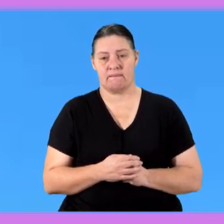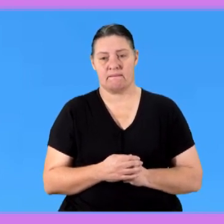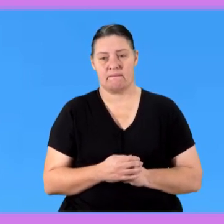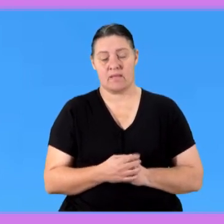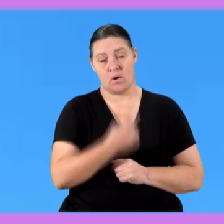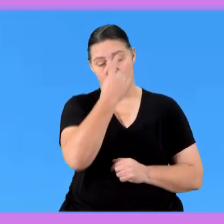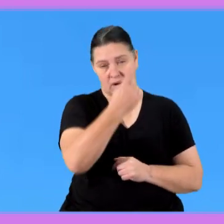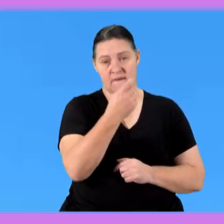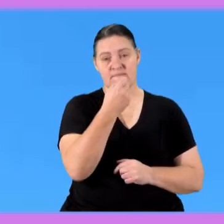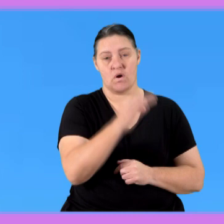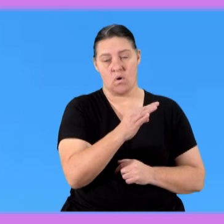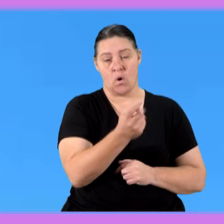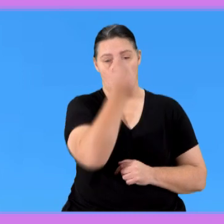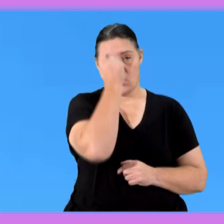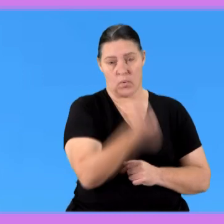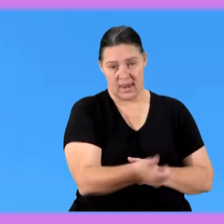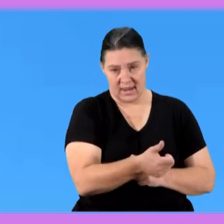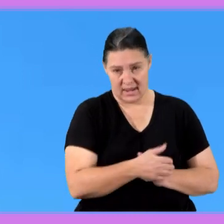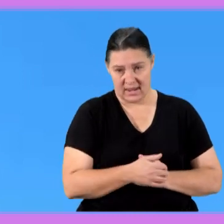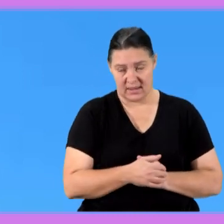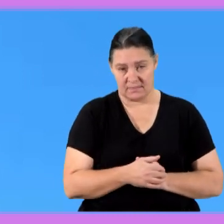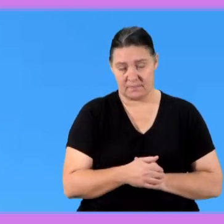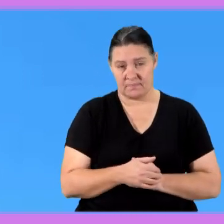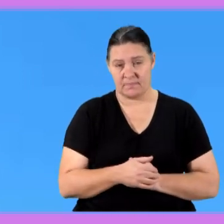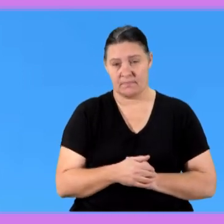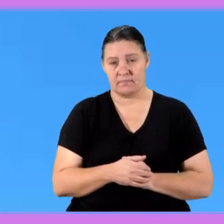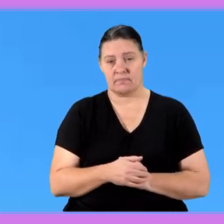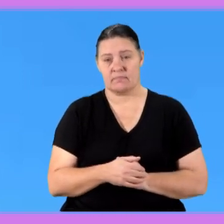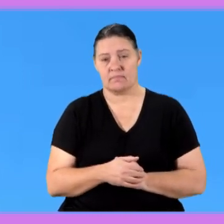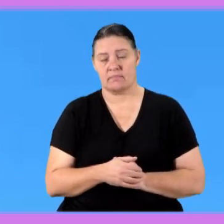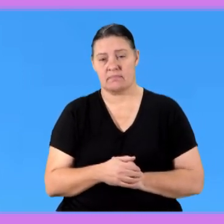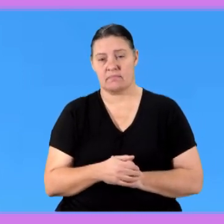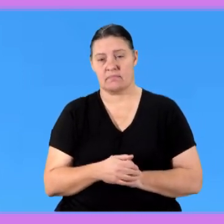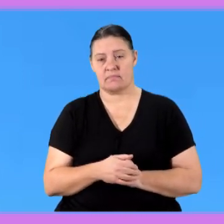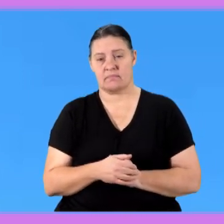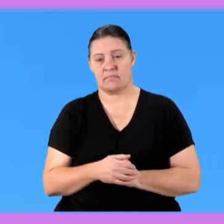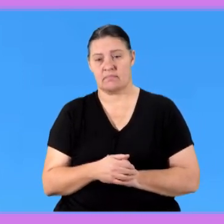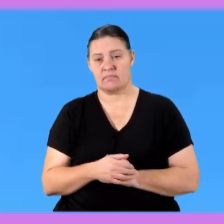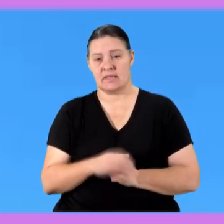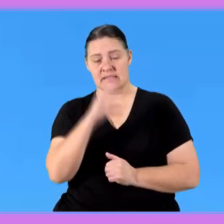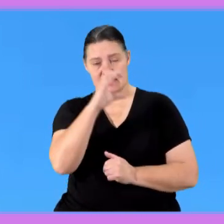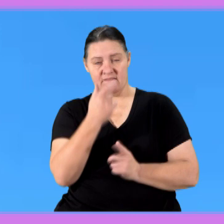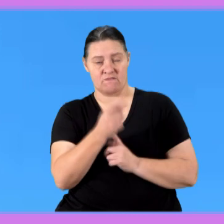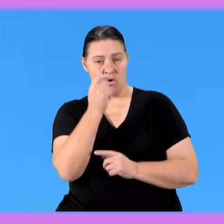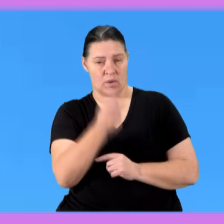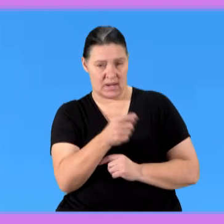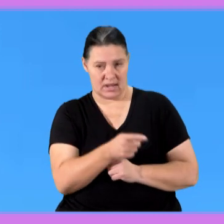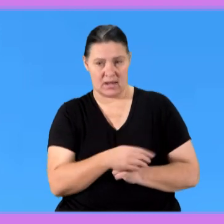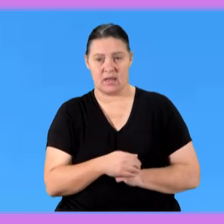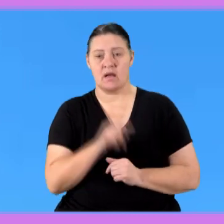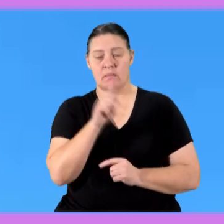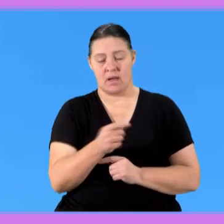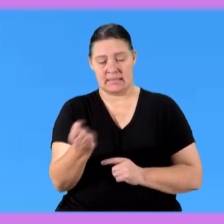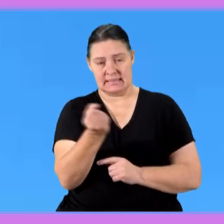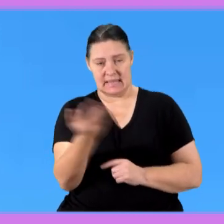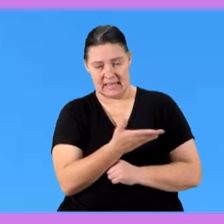So the 1 will be for my coin, okay? I'll label that C for coin, and then